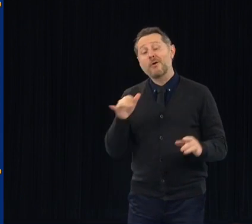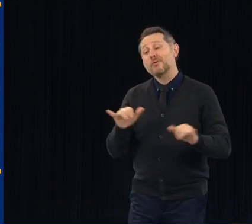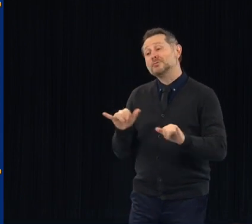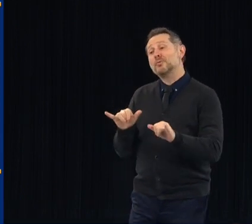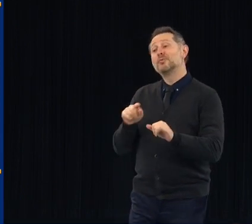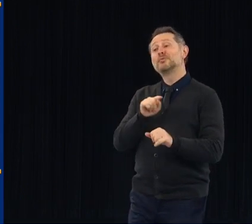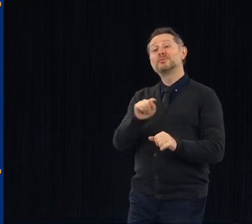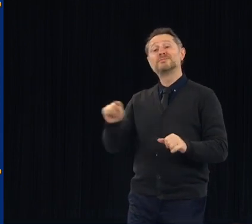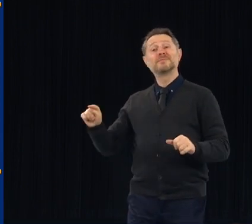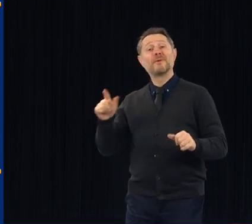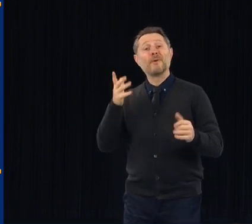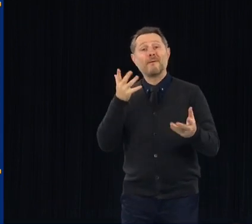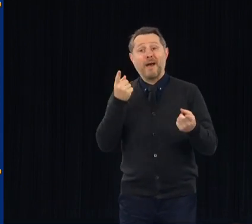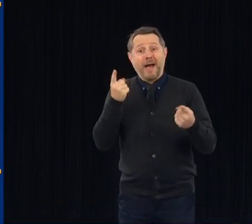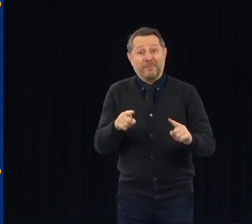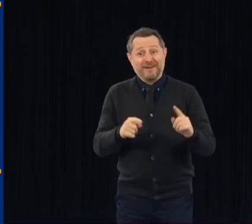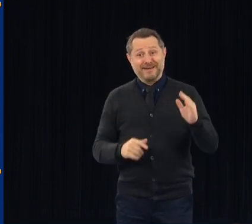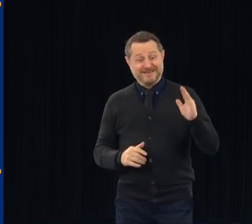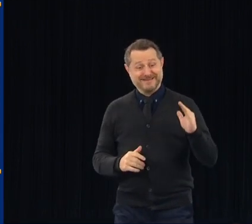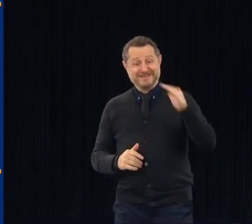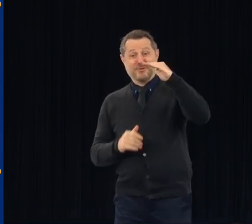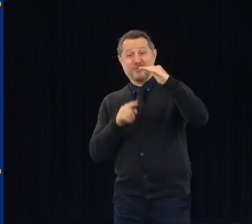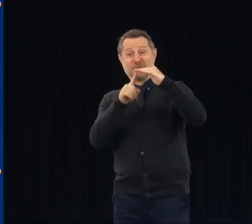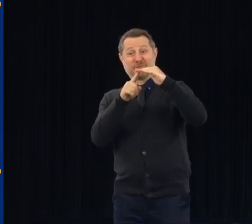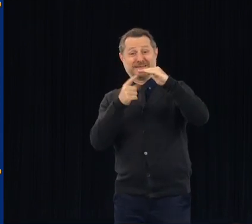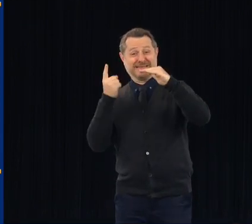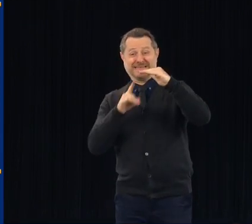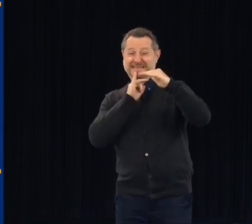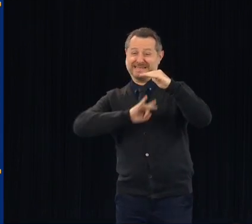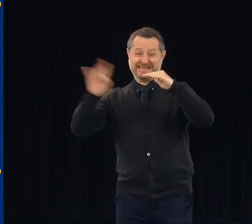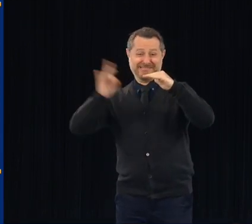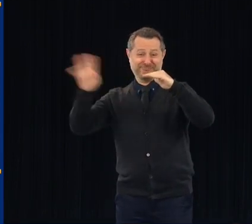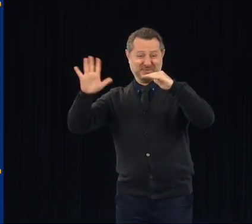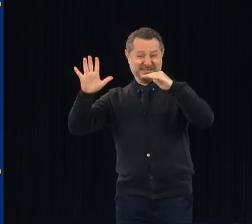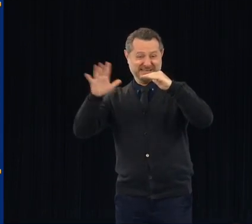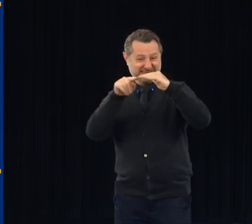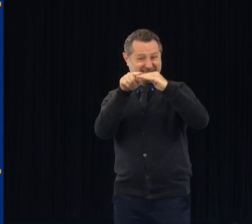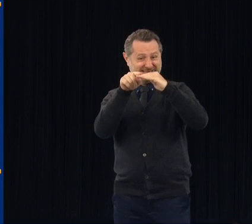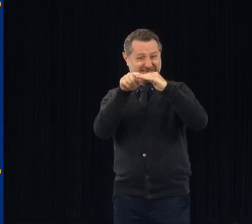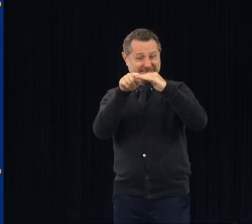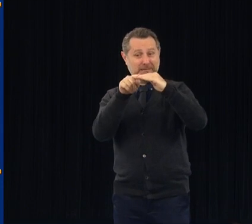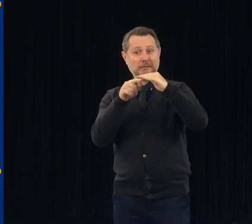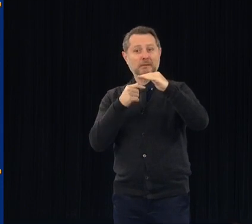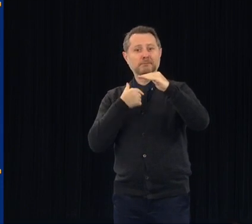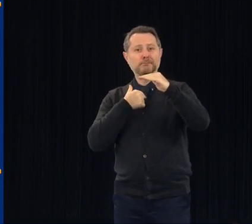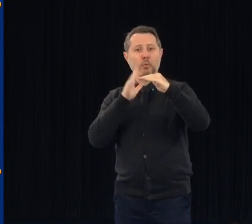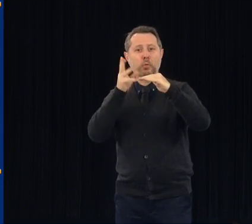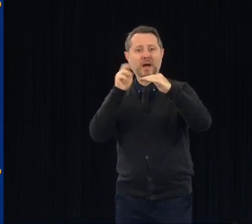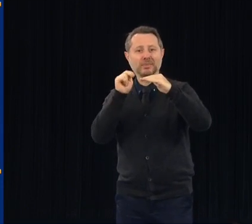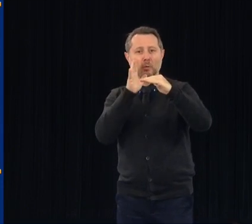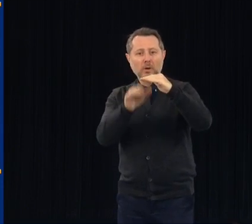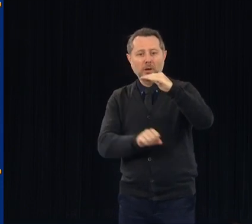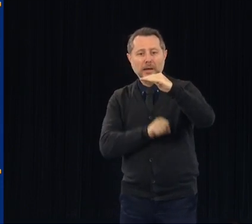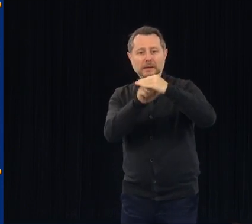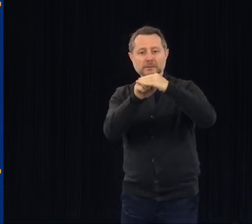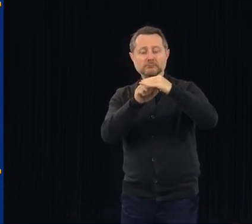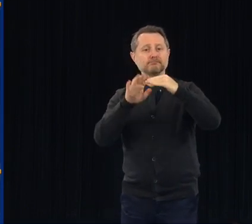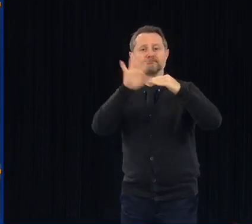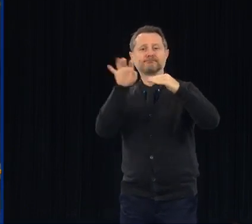the apex, right? All the models say you go up until you go down. Thank you very